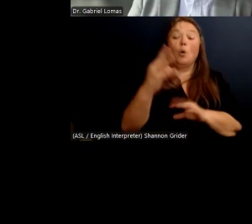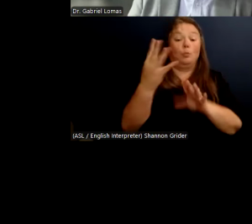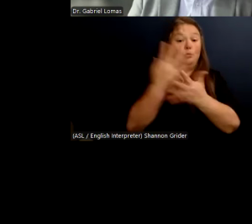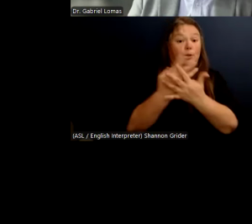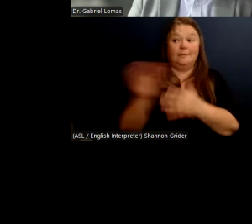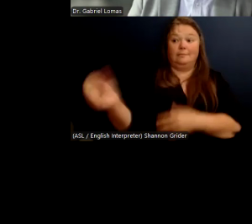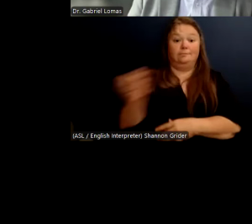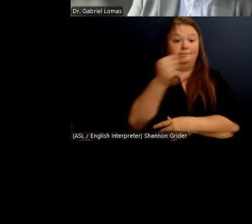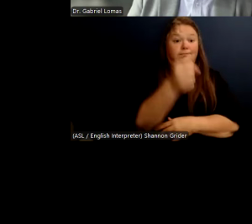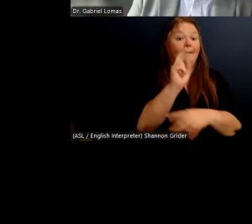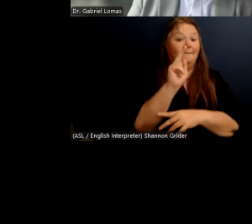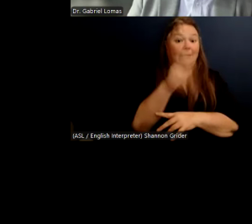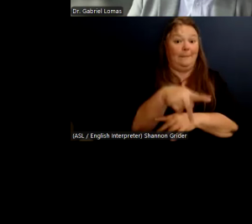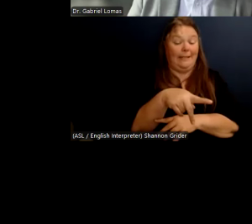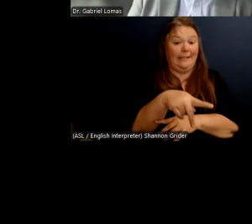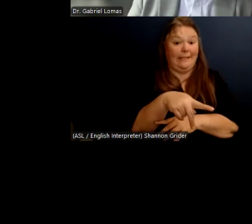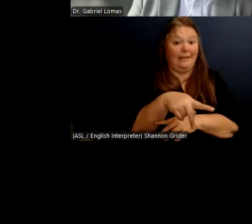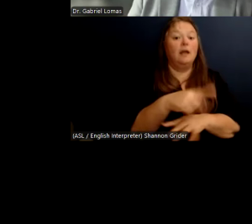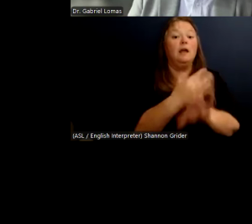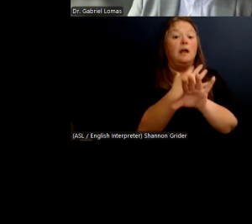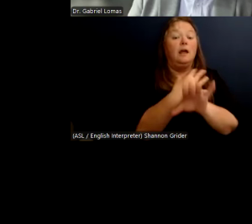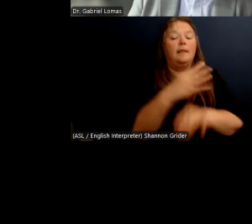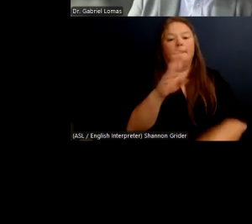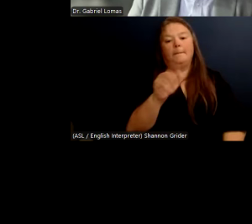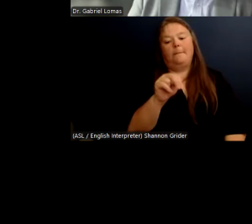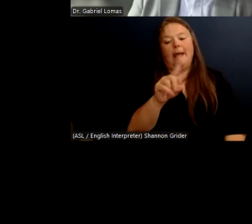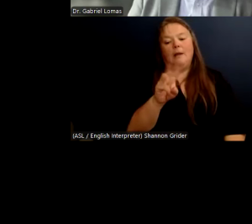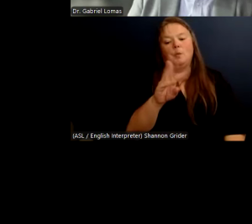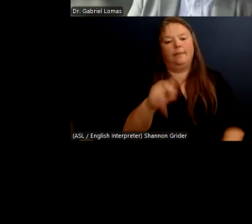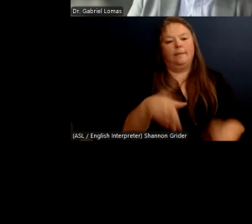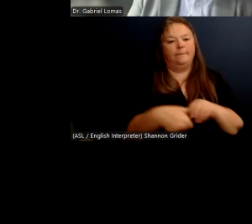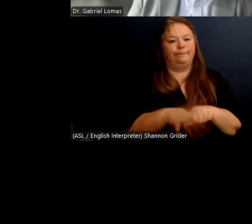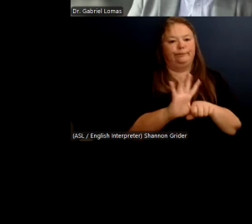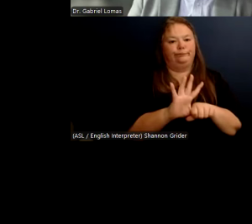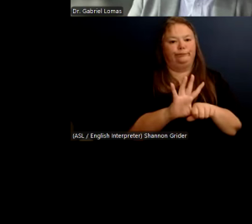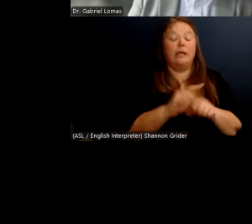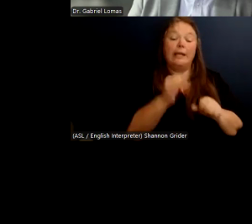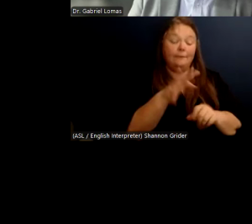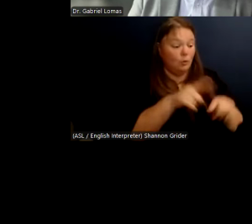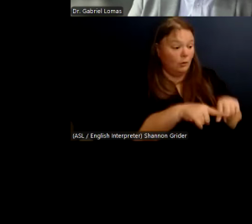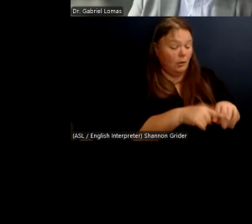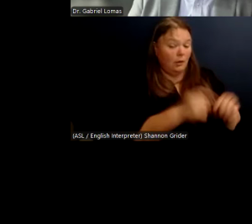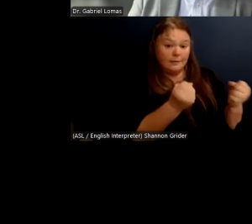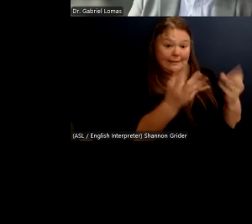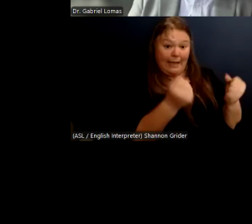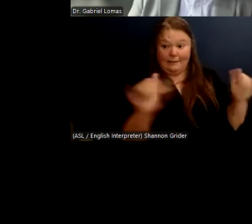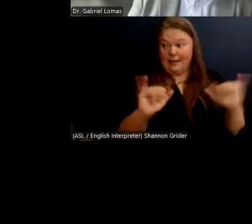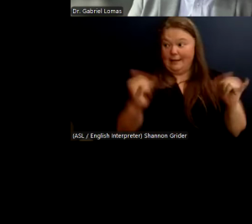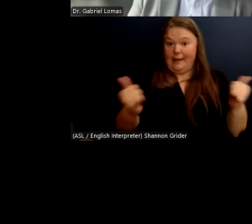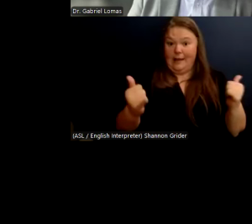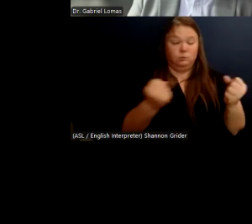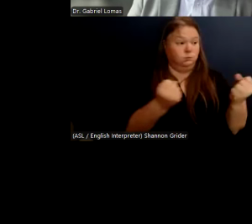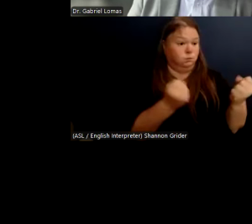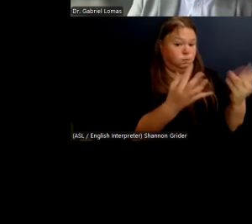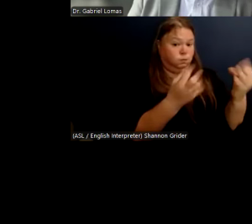phones in place, the bandwidth is bad. And so if you're dependent on sign language, just like we're seeing now, you need